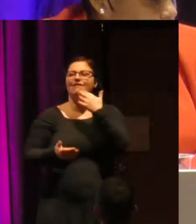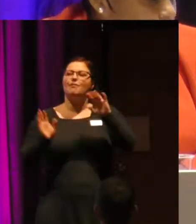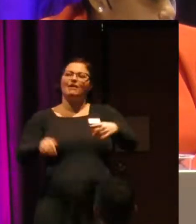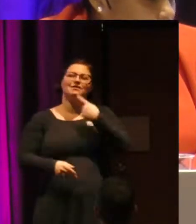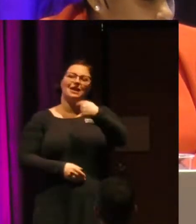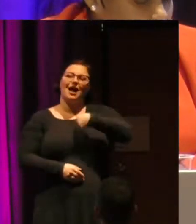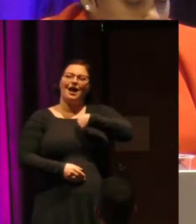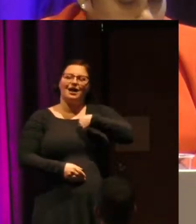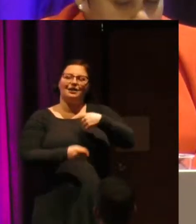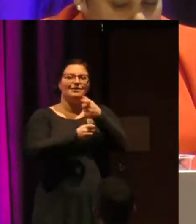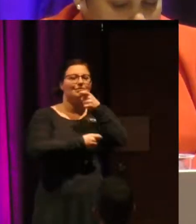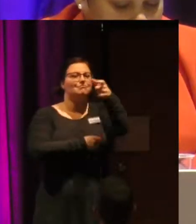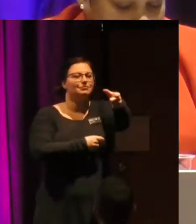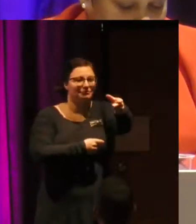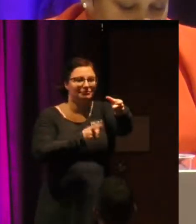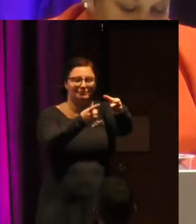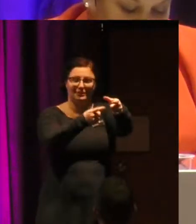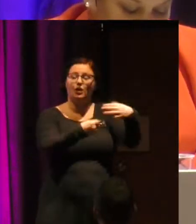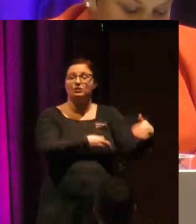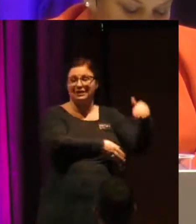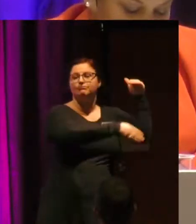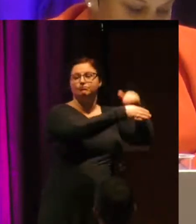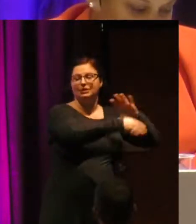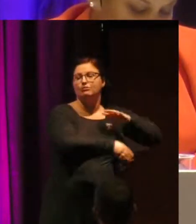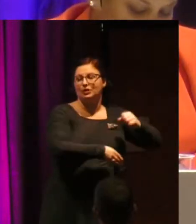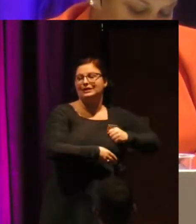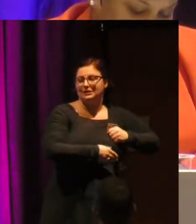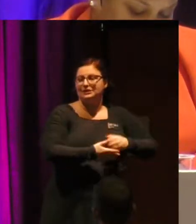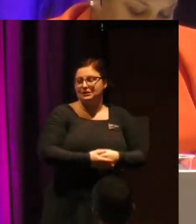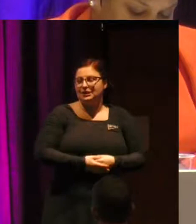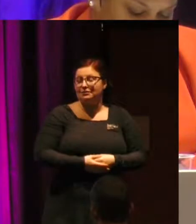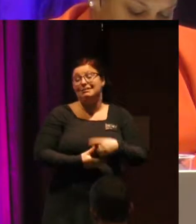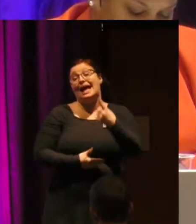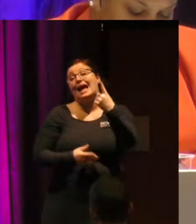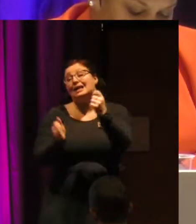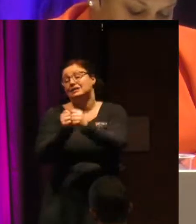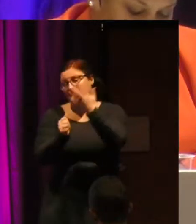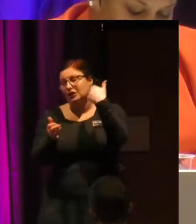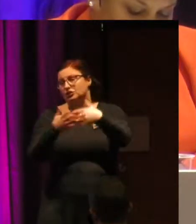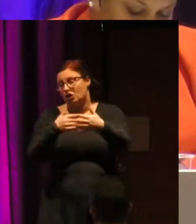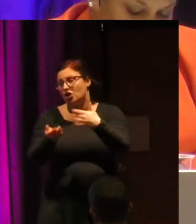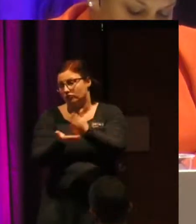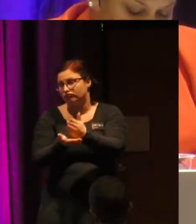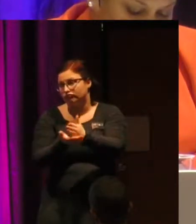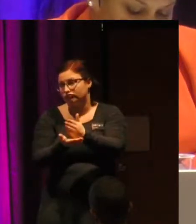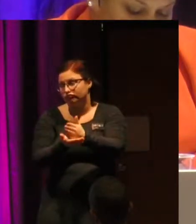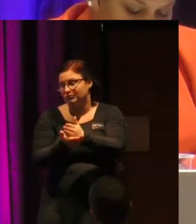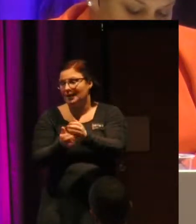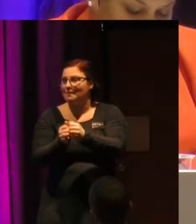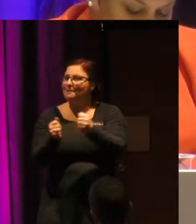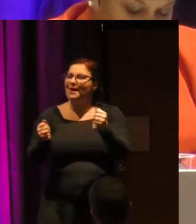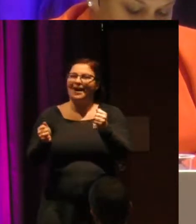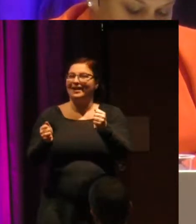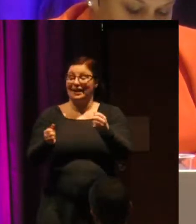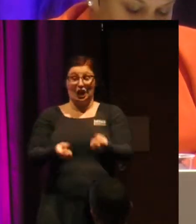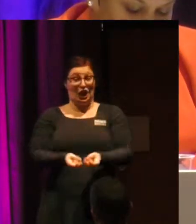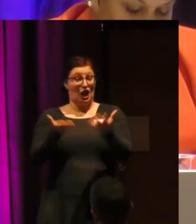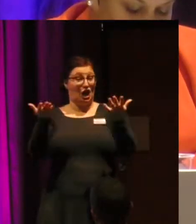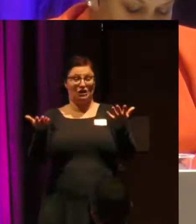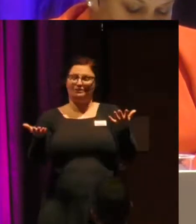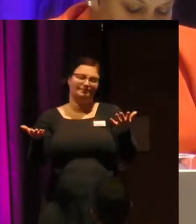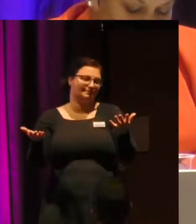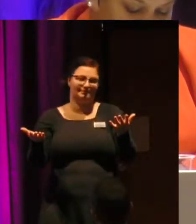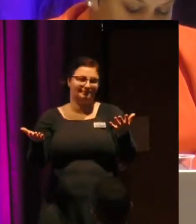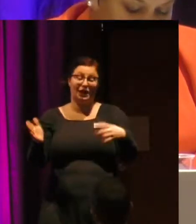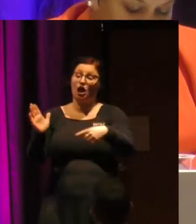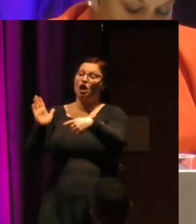are reporting that to the police. That's one thing we can do, but it's not the solution. The